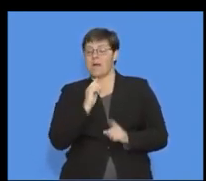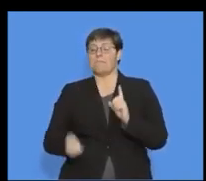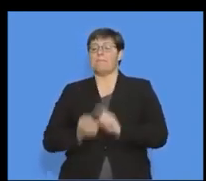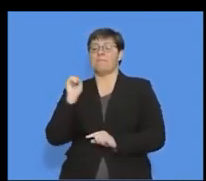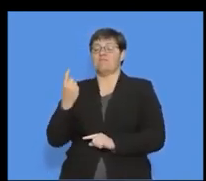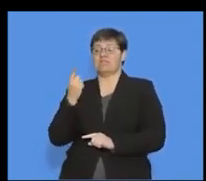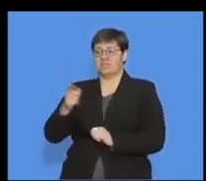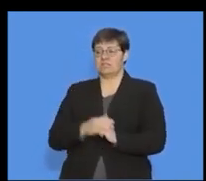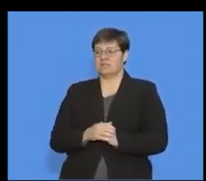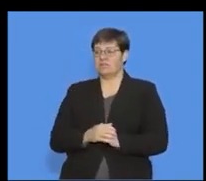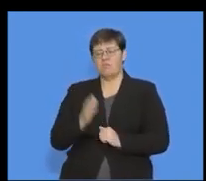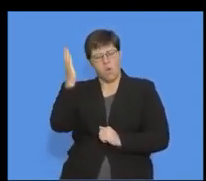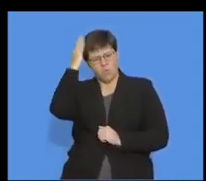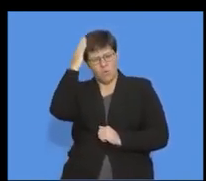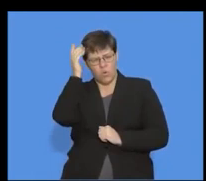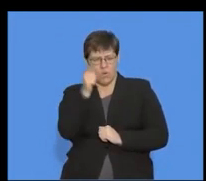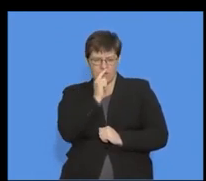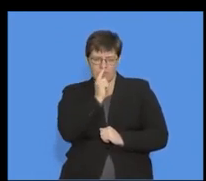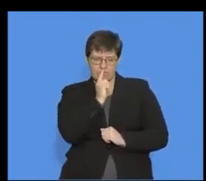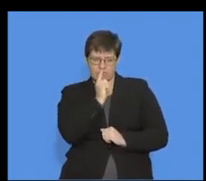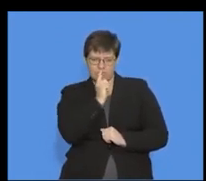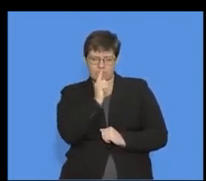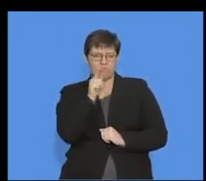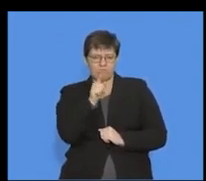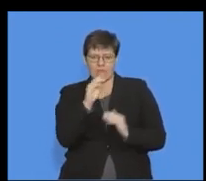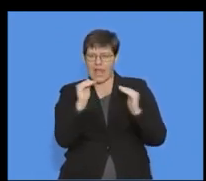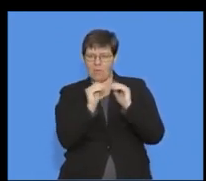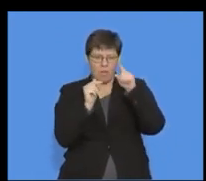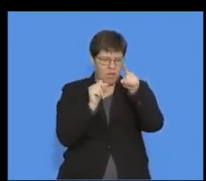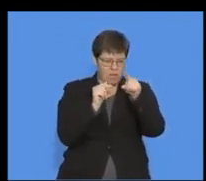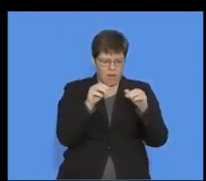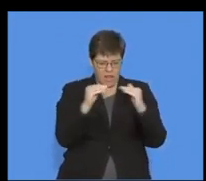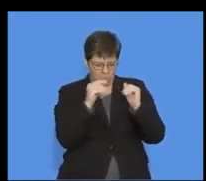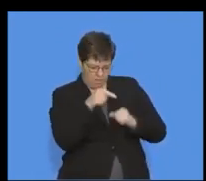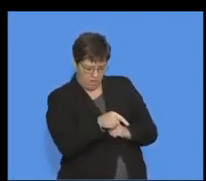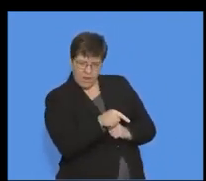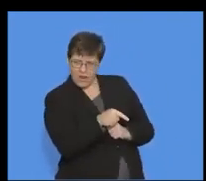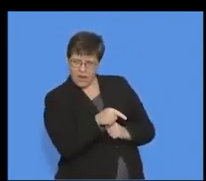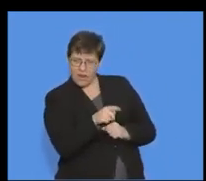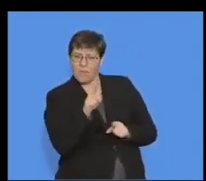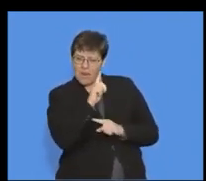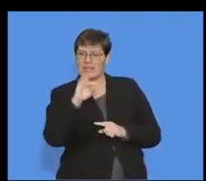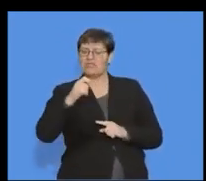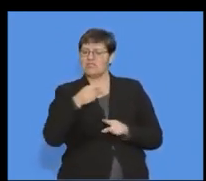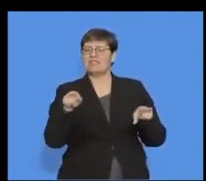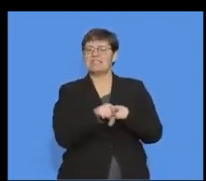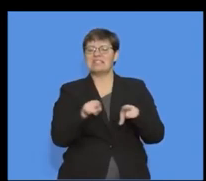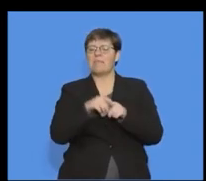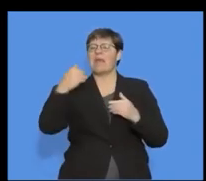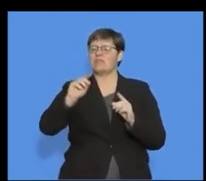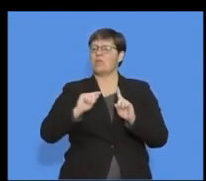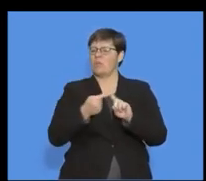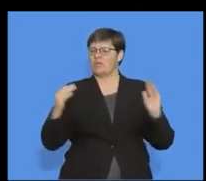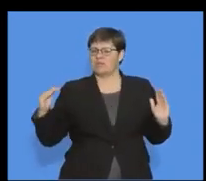find. We know that as soon as this is equals to that, right, because they are tangents from the same